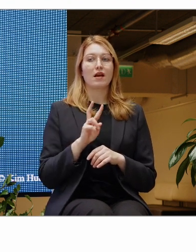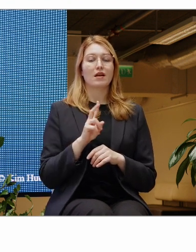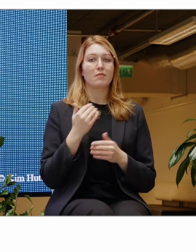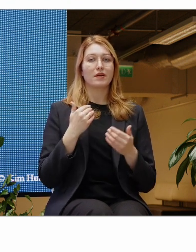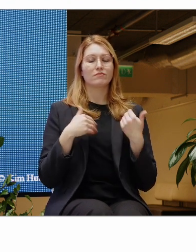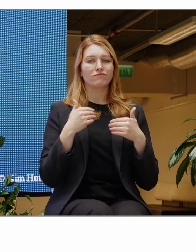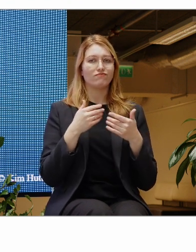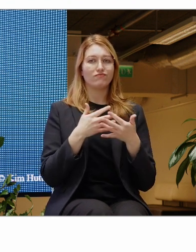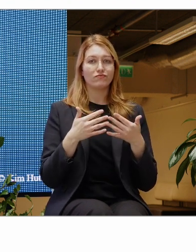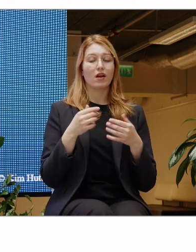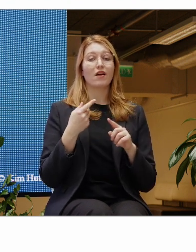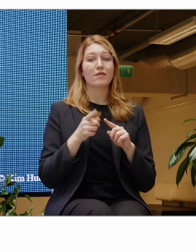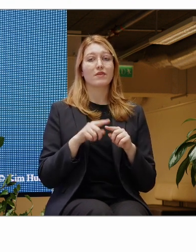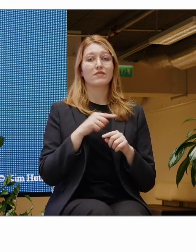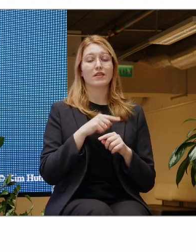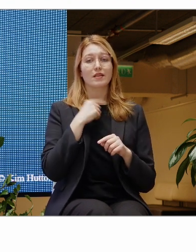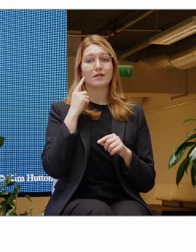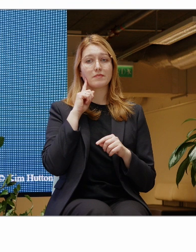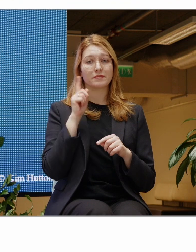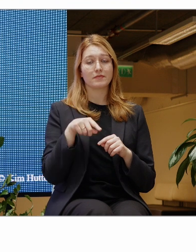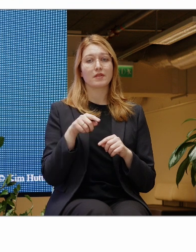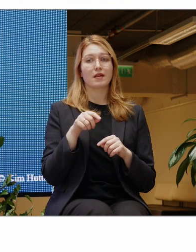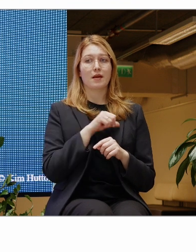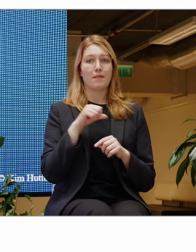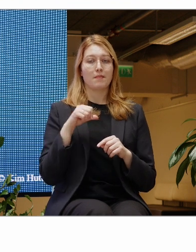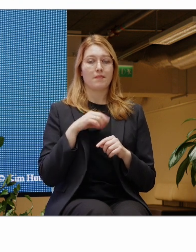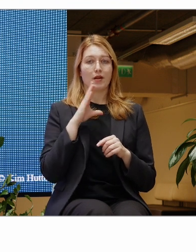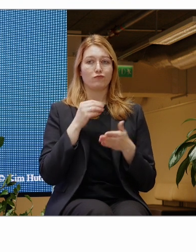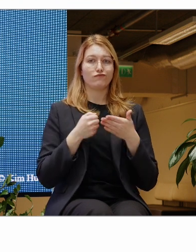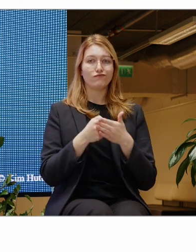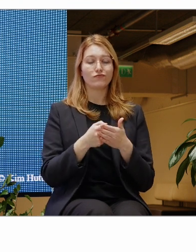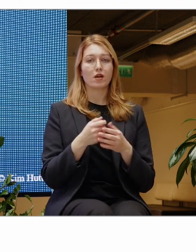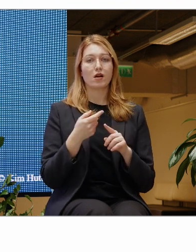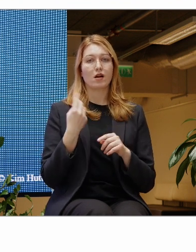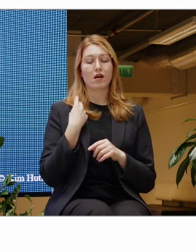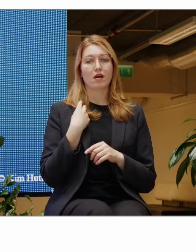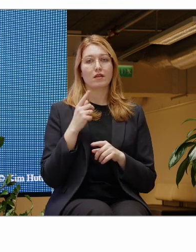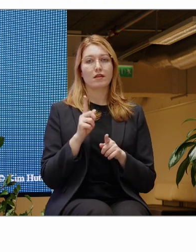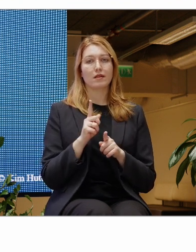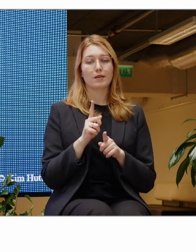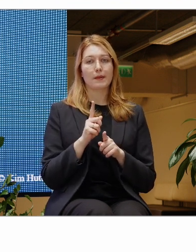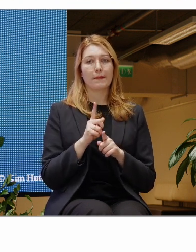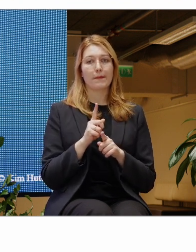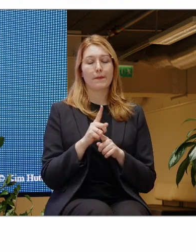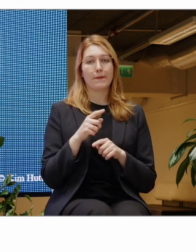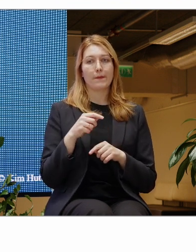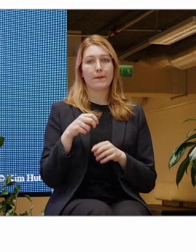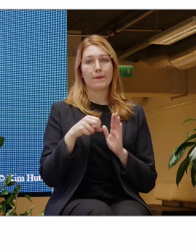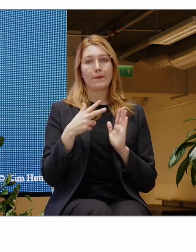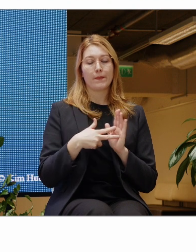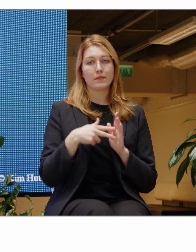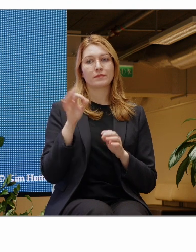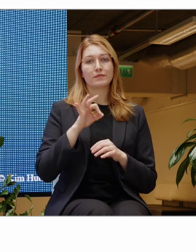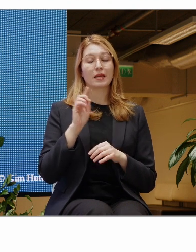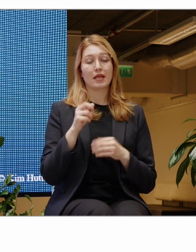and they're only the ones that we know about and people that self-report. And in the UK alone, we think there's about 18% of people who are registered